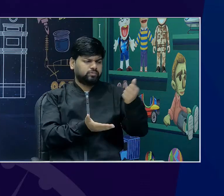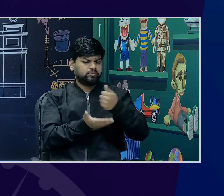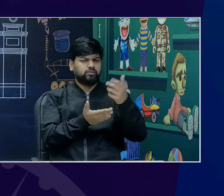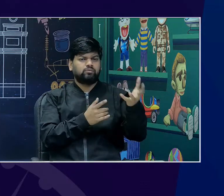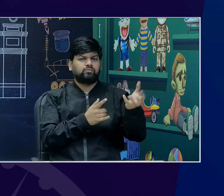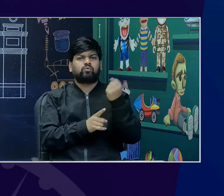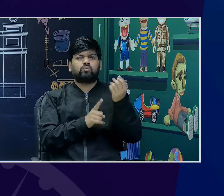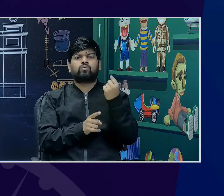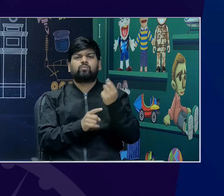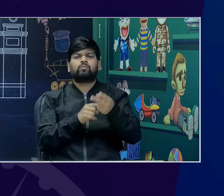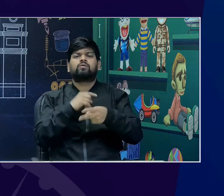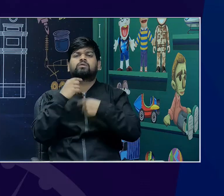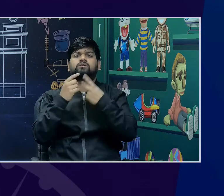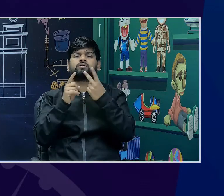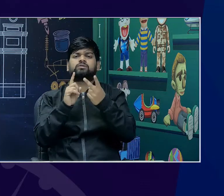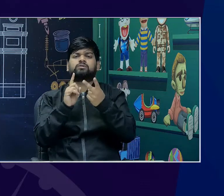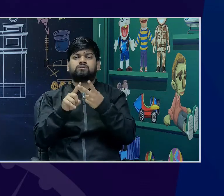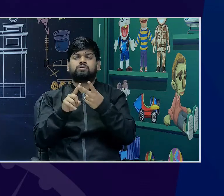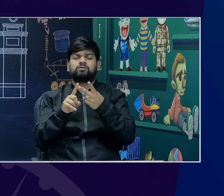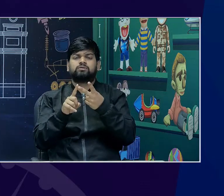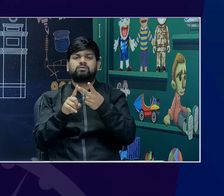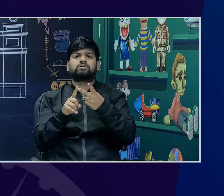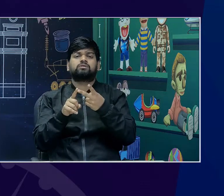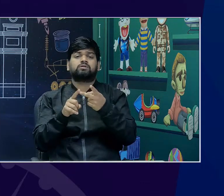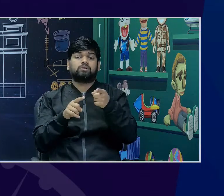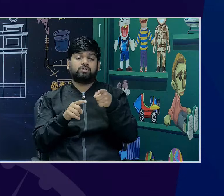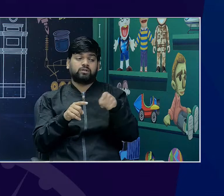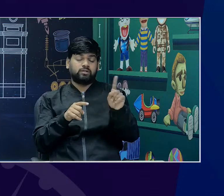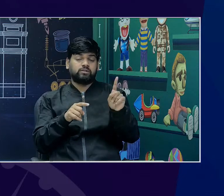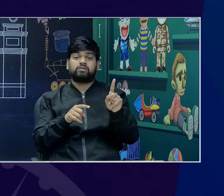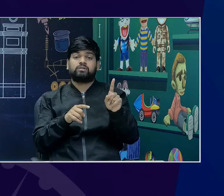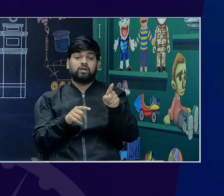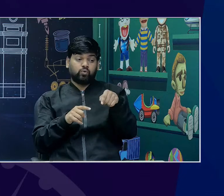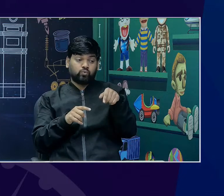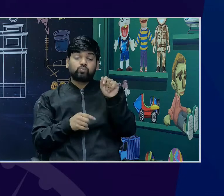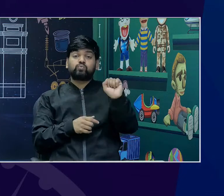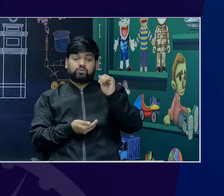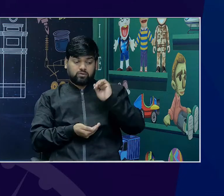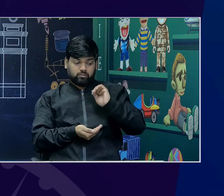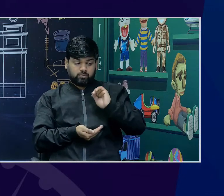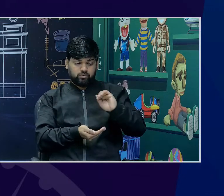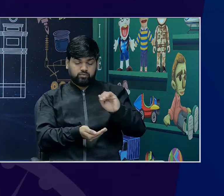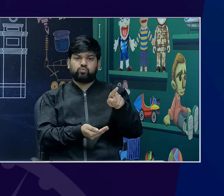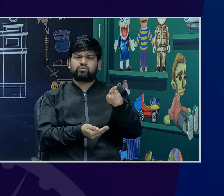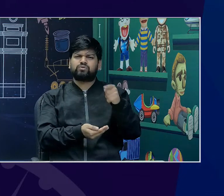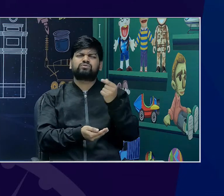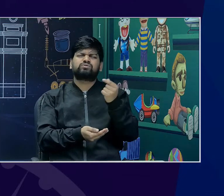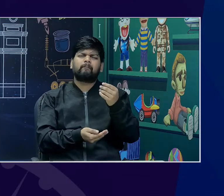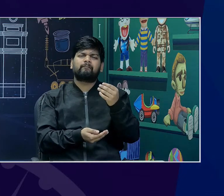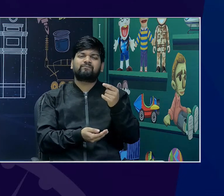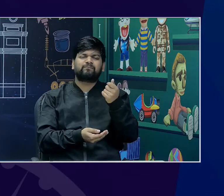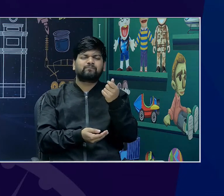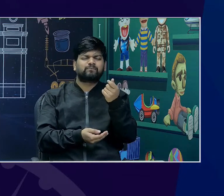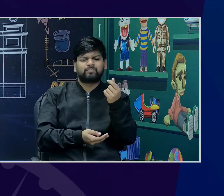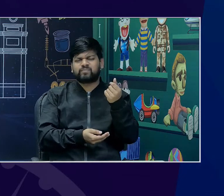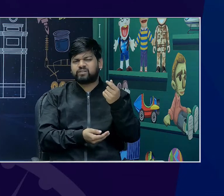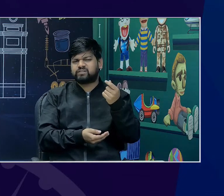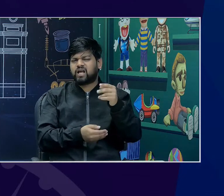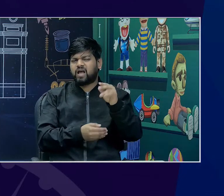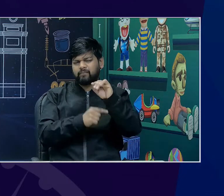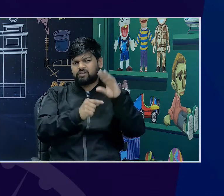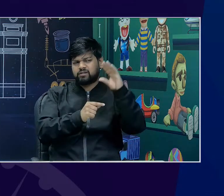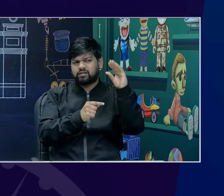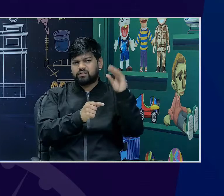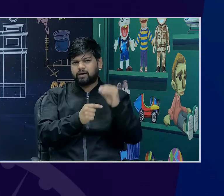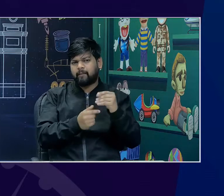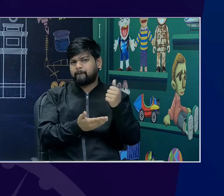own children. For example, she may get sick leave for her child. She may get some tuition assistance for her own child. So that